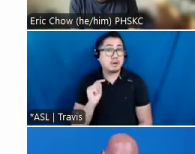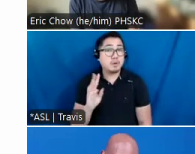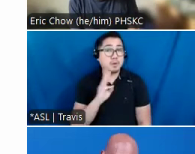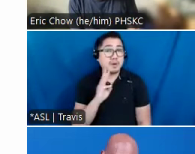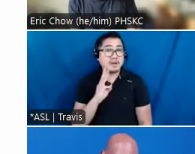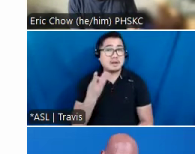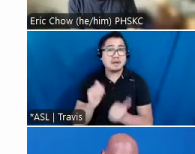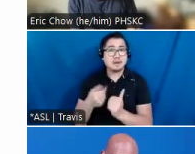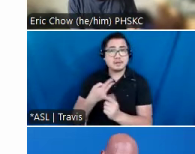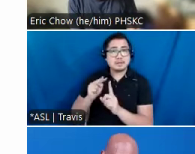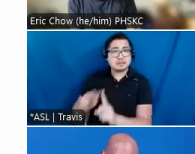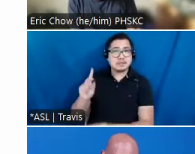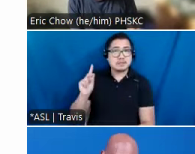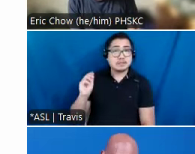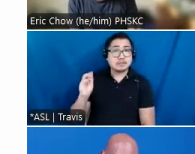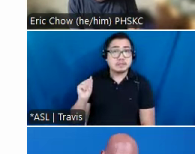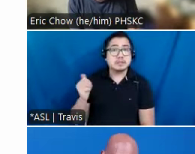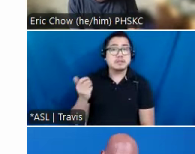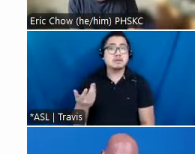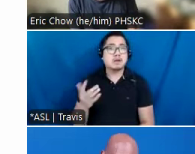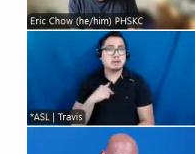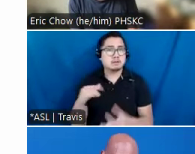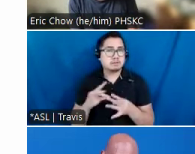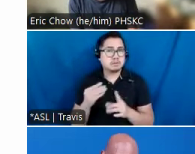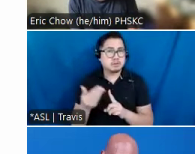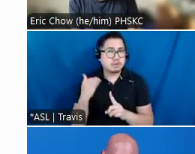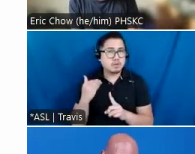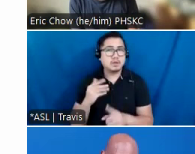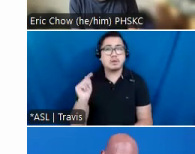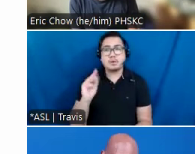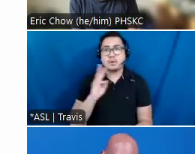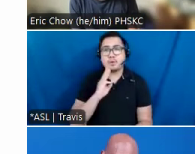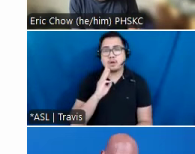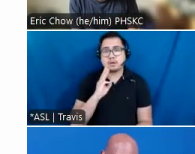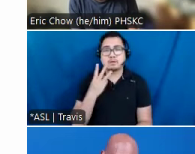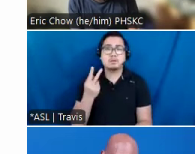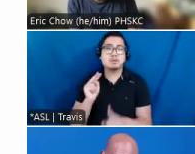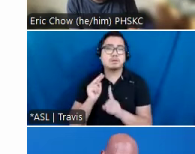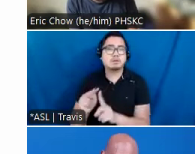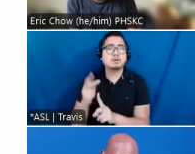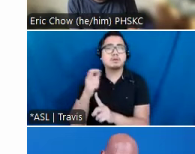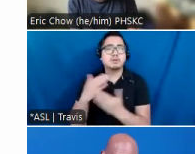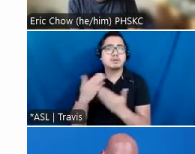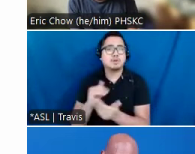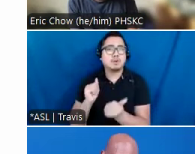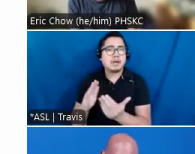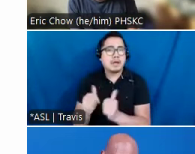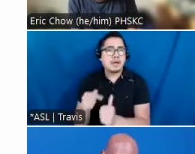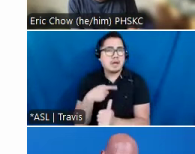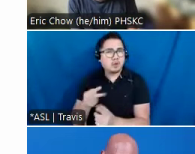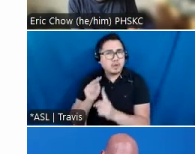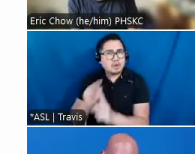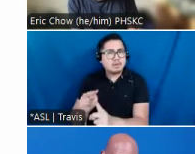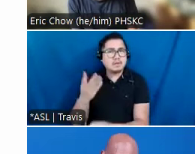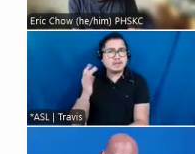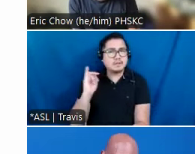data. So, like I mentioned before, wastewater surveillance is a new way for us to be able to track